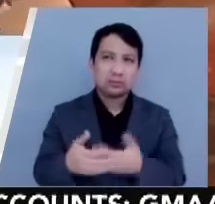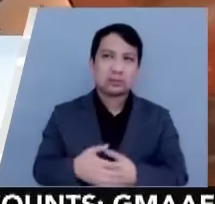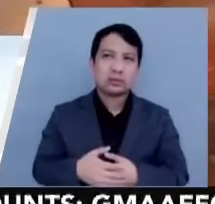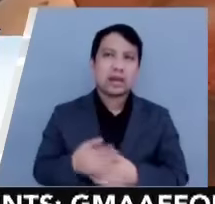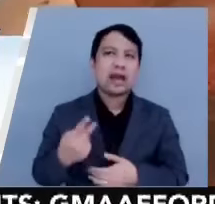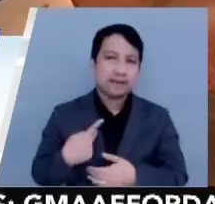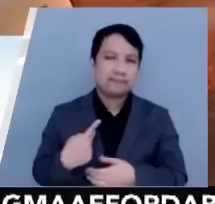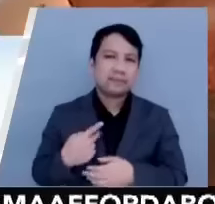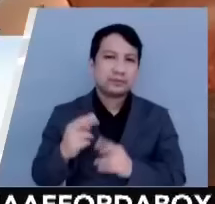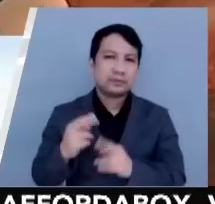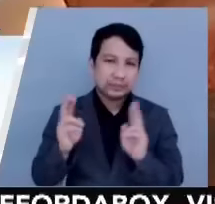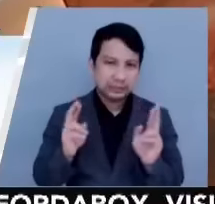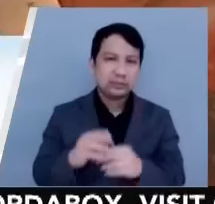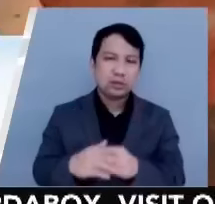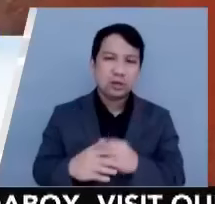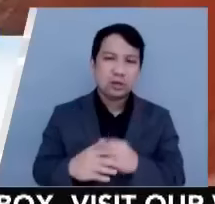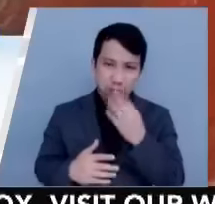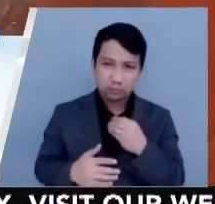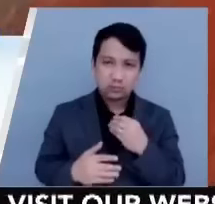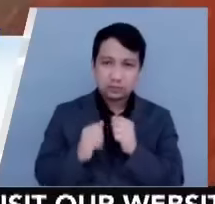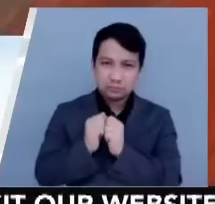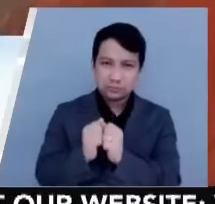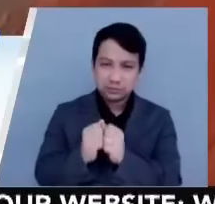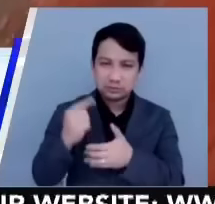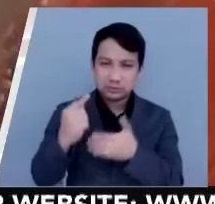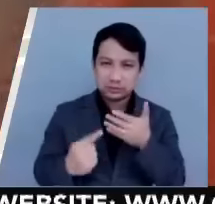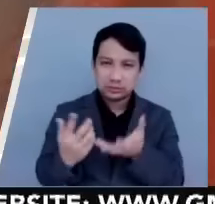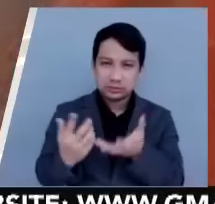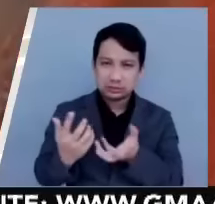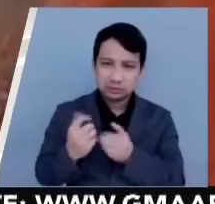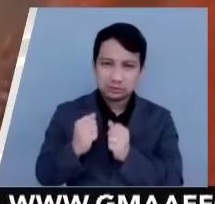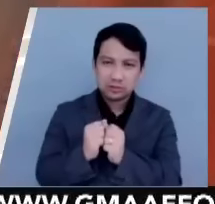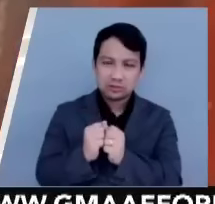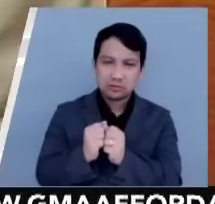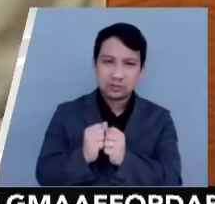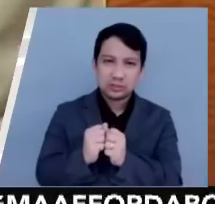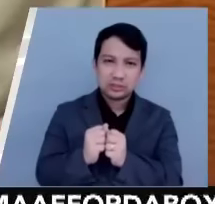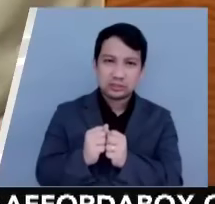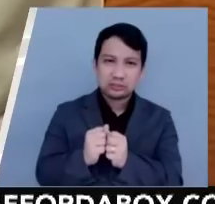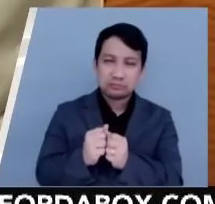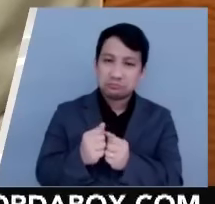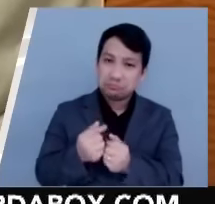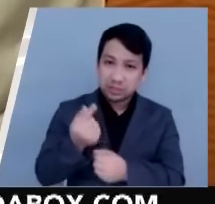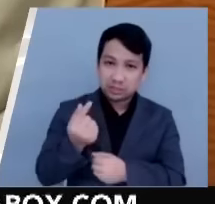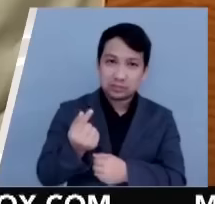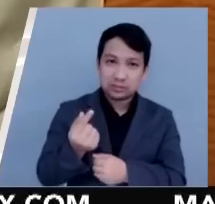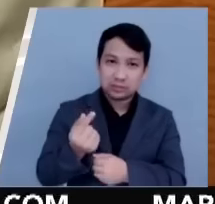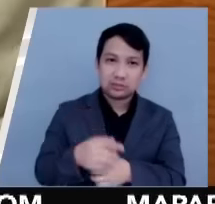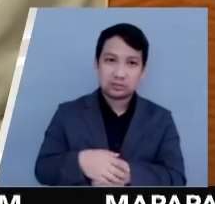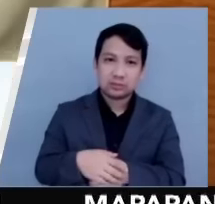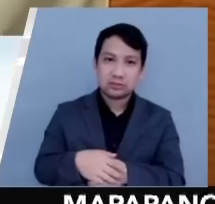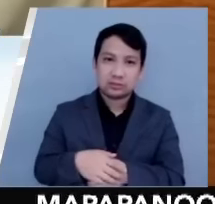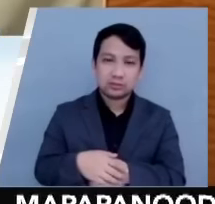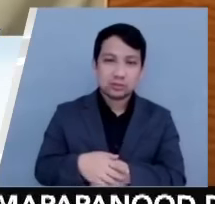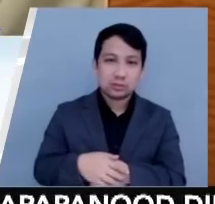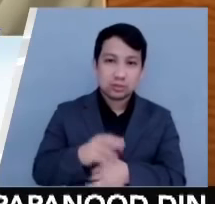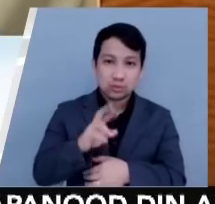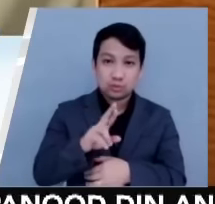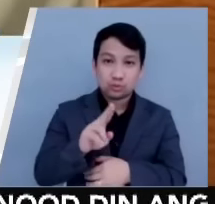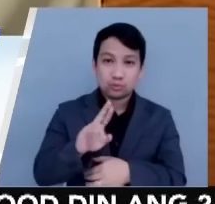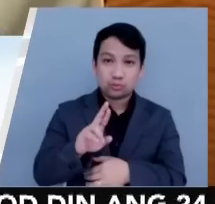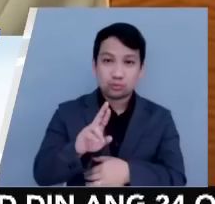Pero sino-sino pa nga ba ang gusto niyang makatrabahong kapuso stars? I work with Lulu Madrid, but we